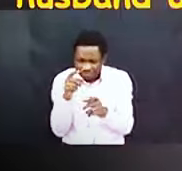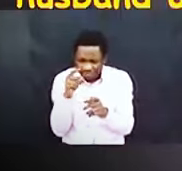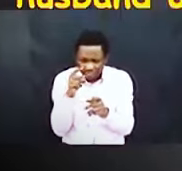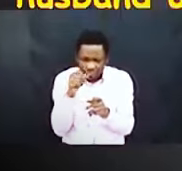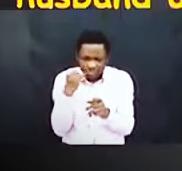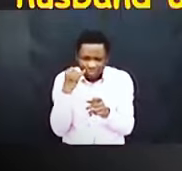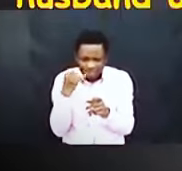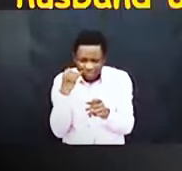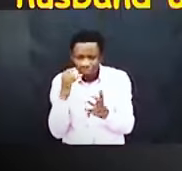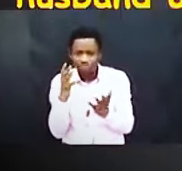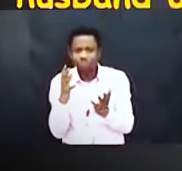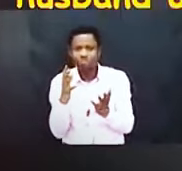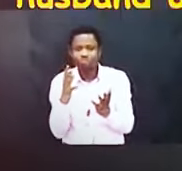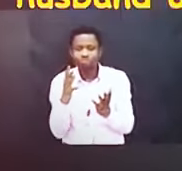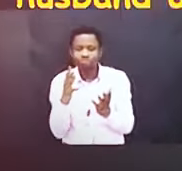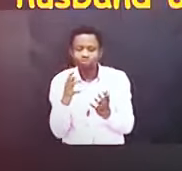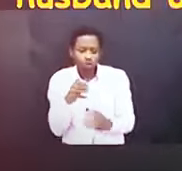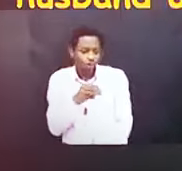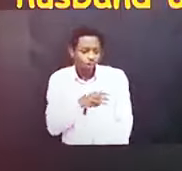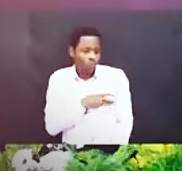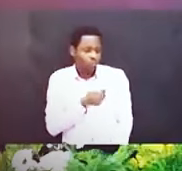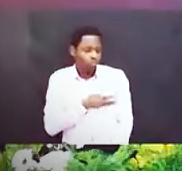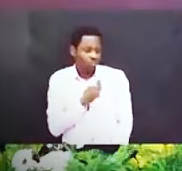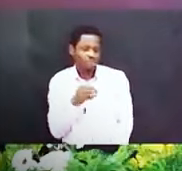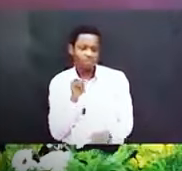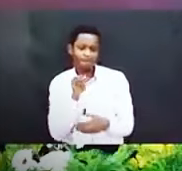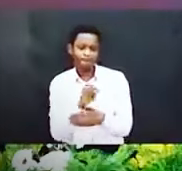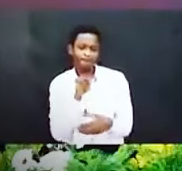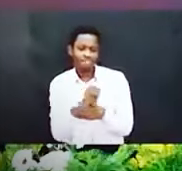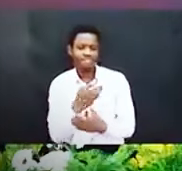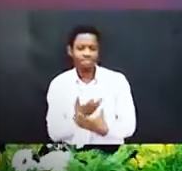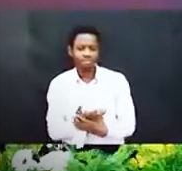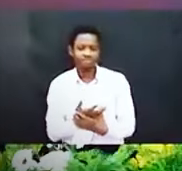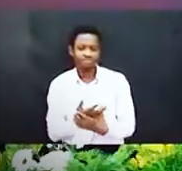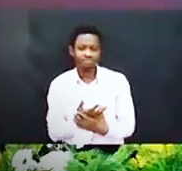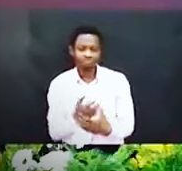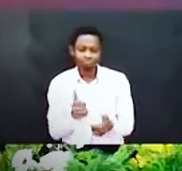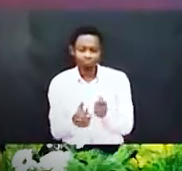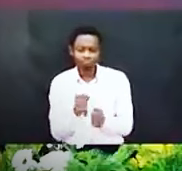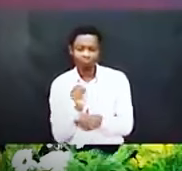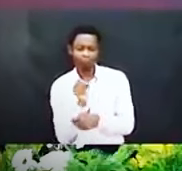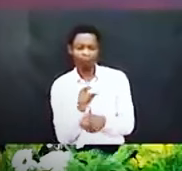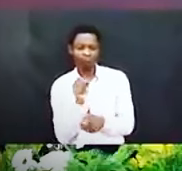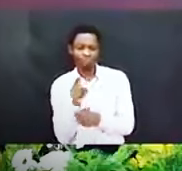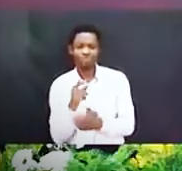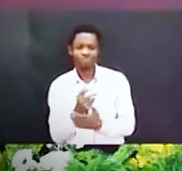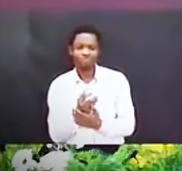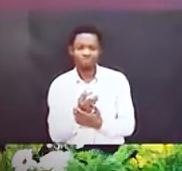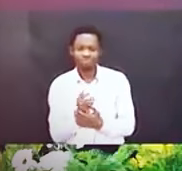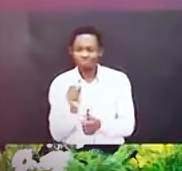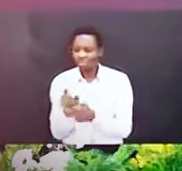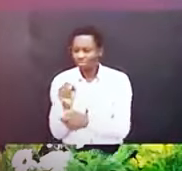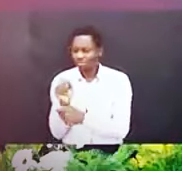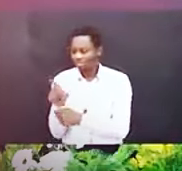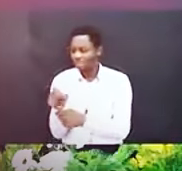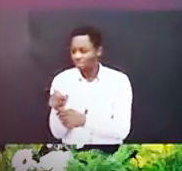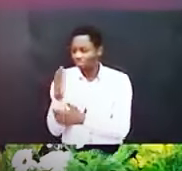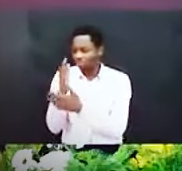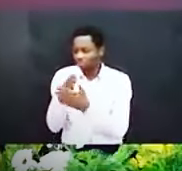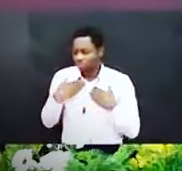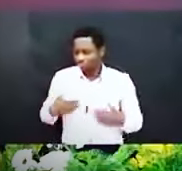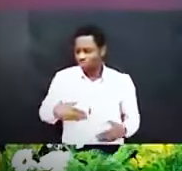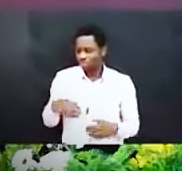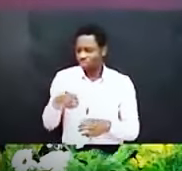The WhatsApp messages, the text messages, testing somebody's wife around 10 p.m.